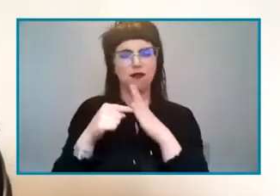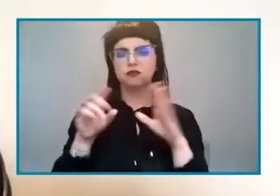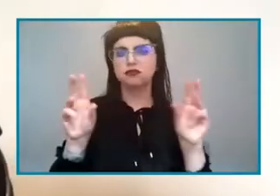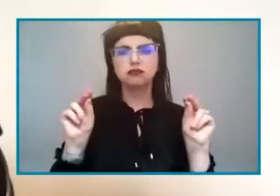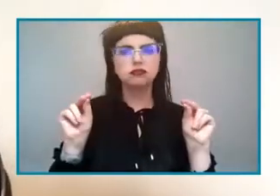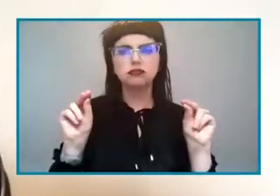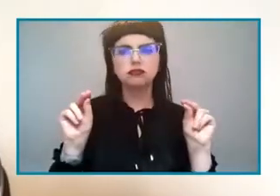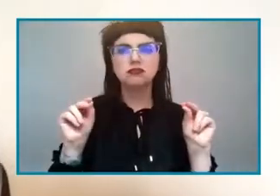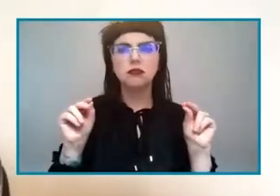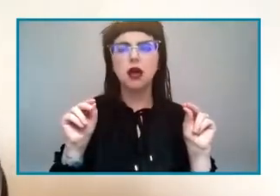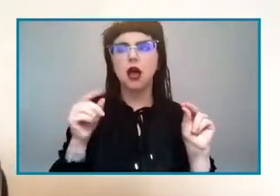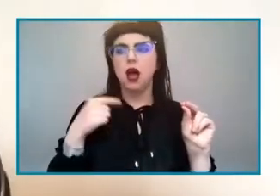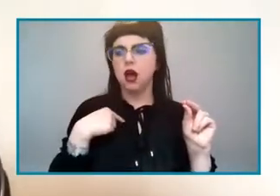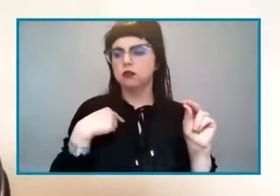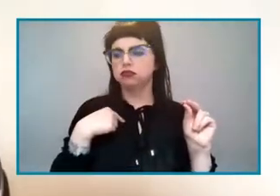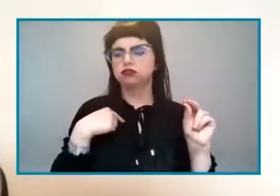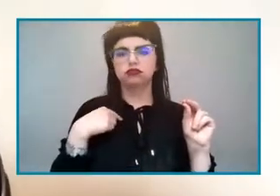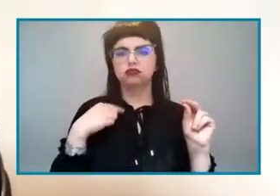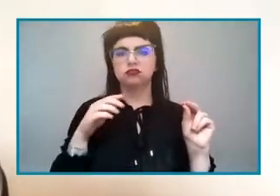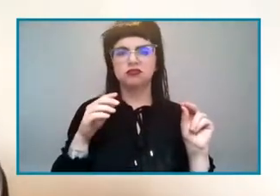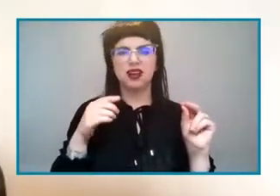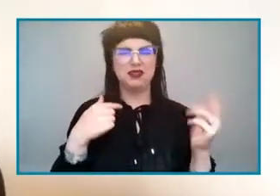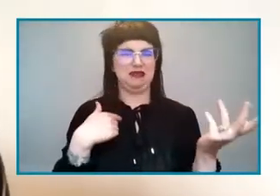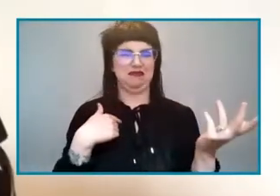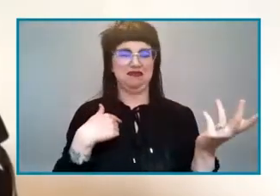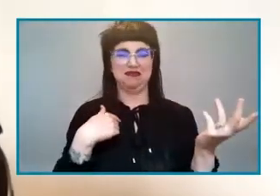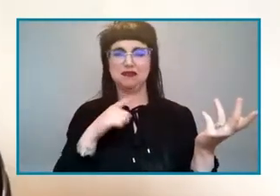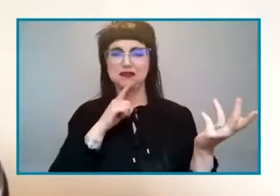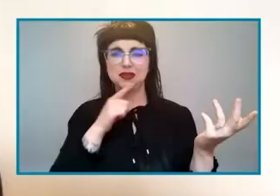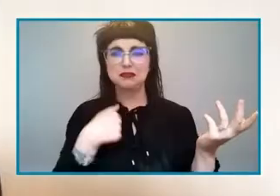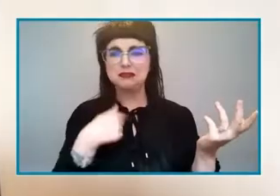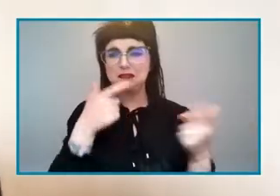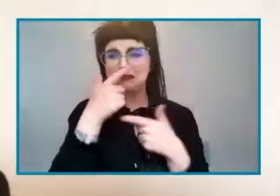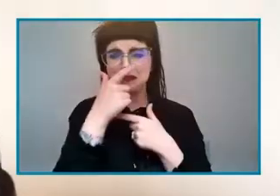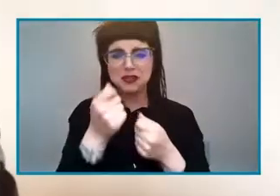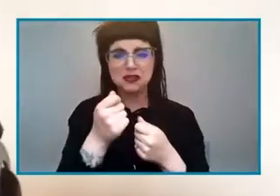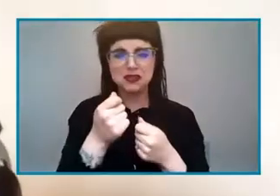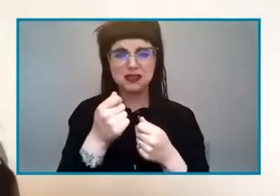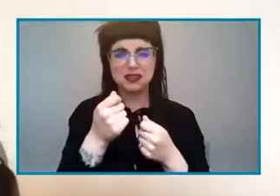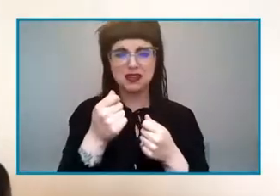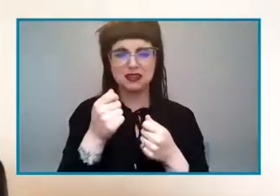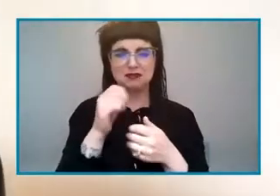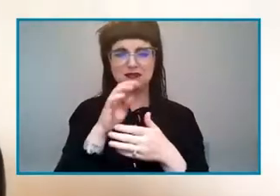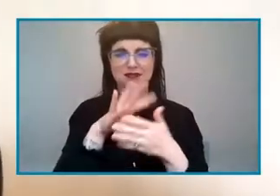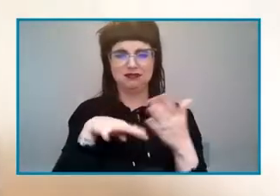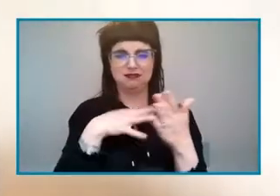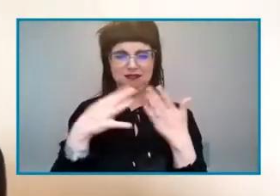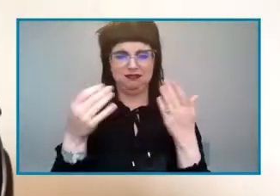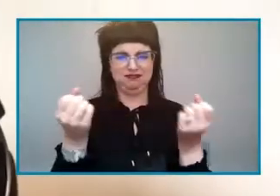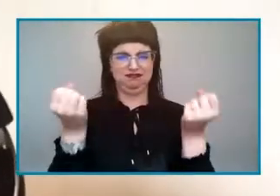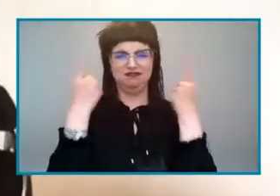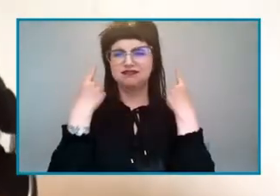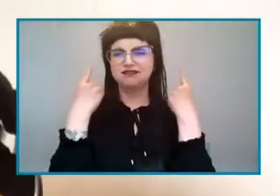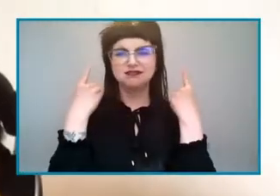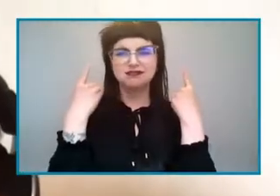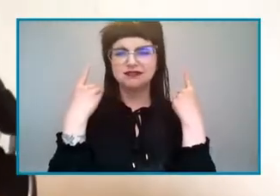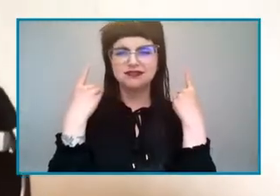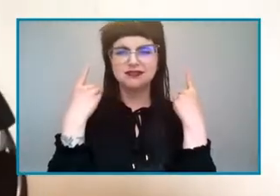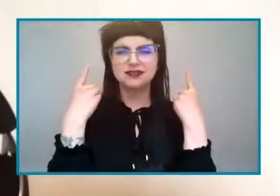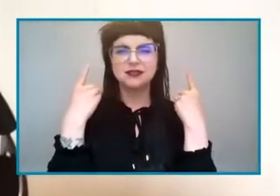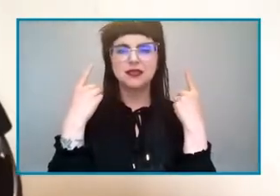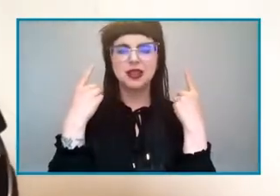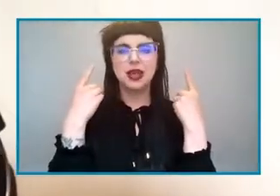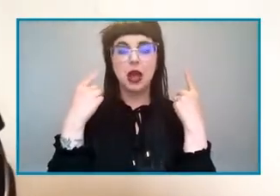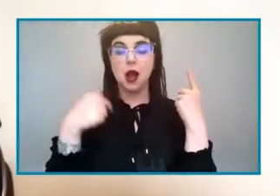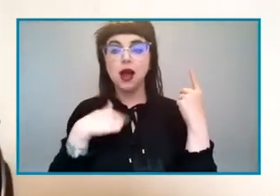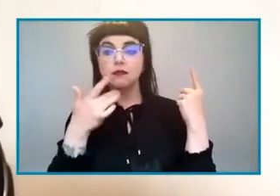even really interested in it. I just want to, do the creative stuff or whatever. But yeah, it ended up